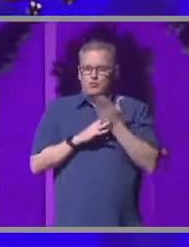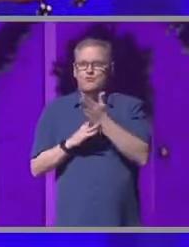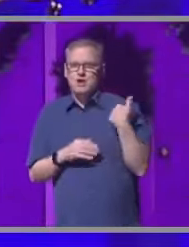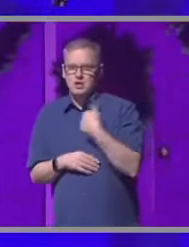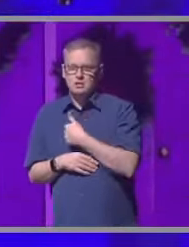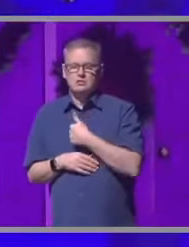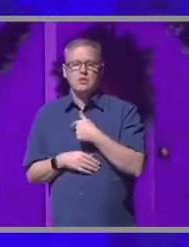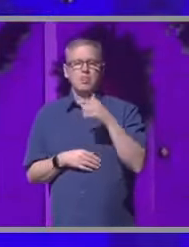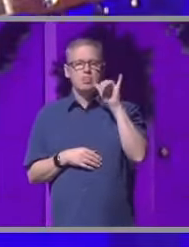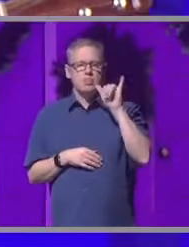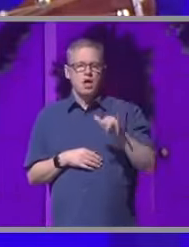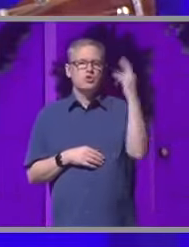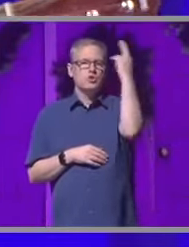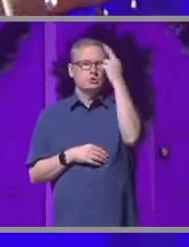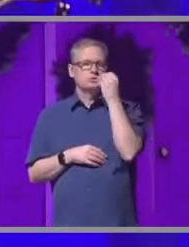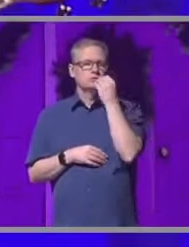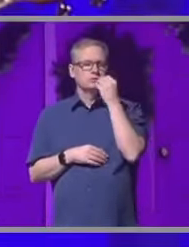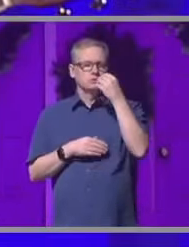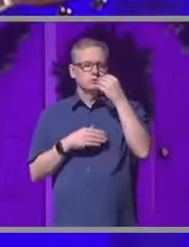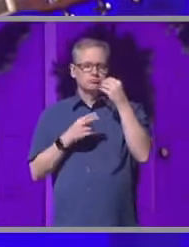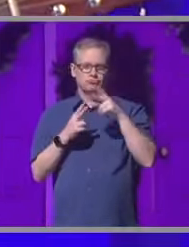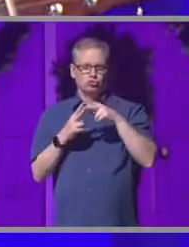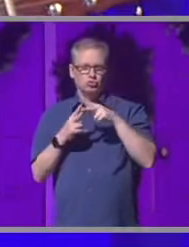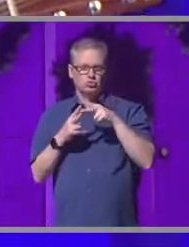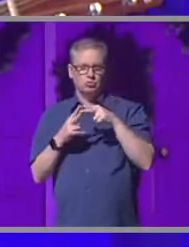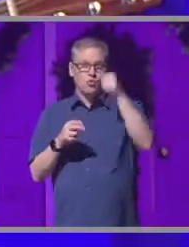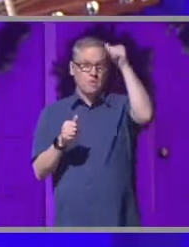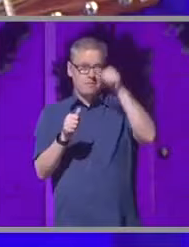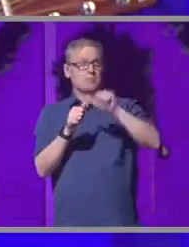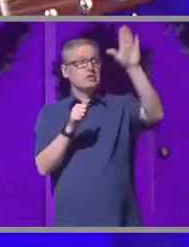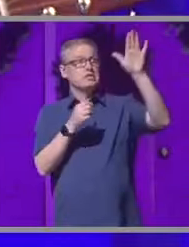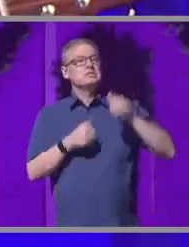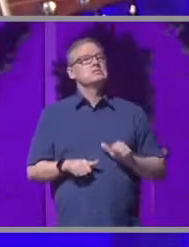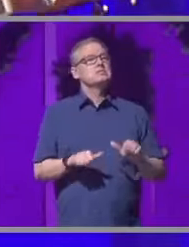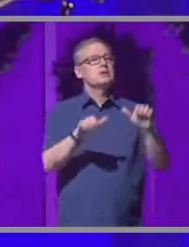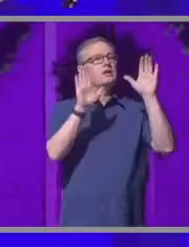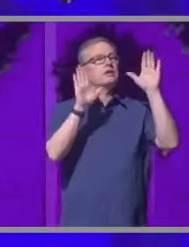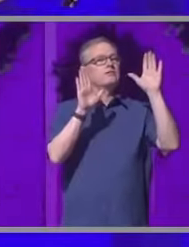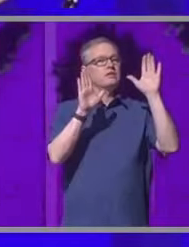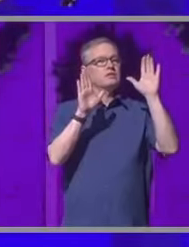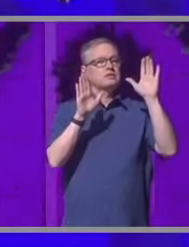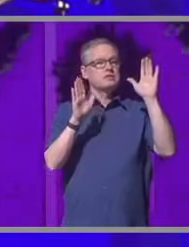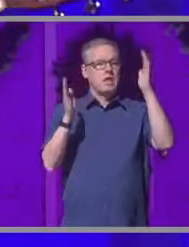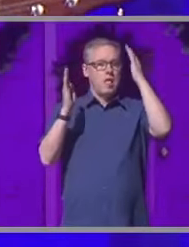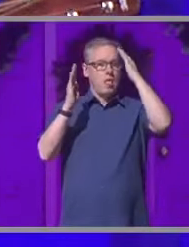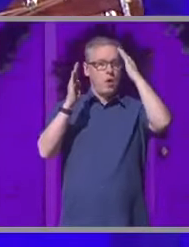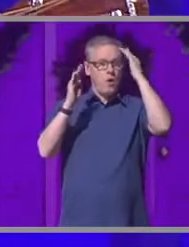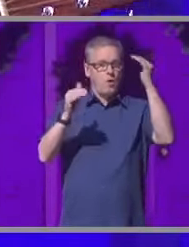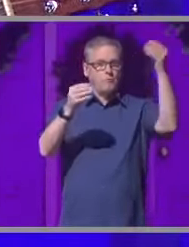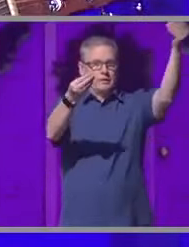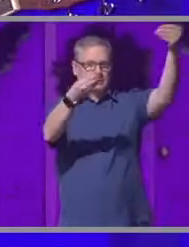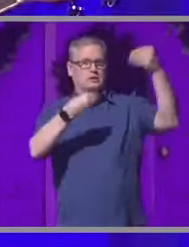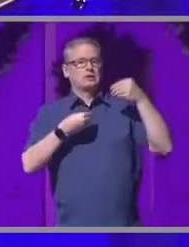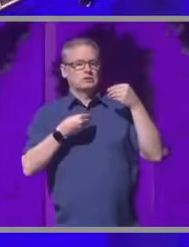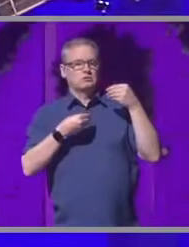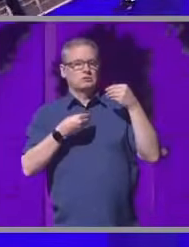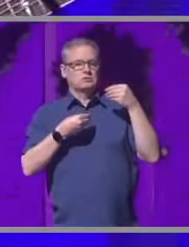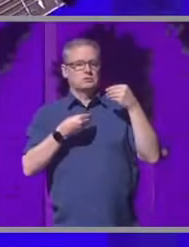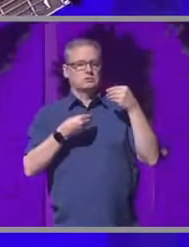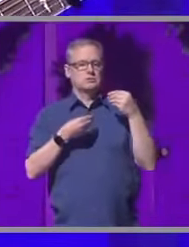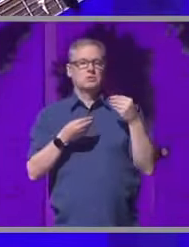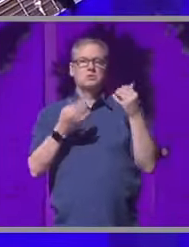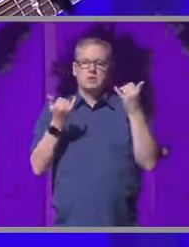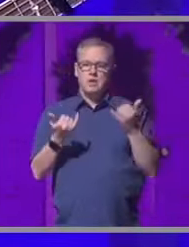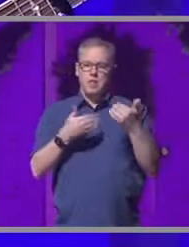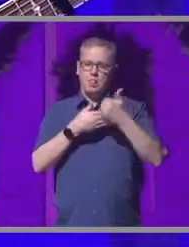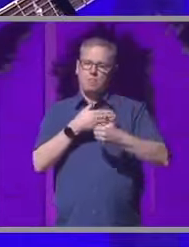we take these elements at this time, to remember his sacrifice and the hope that he gives. So we